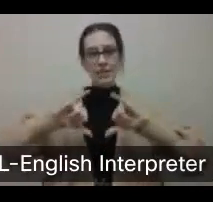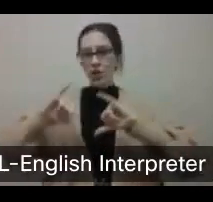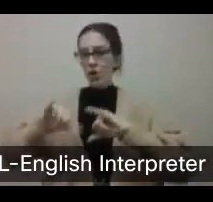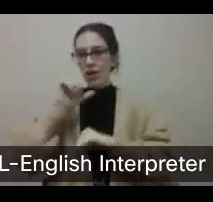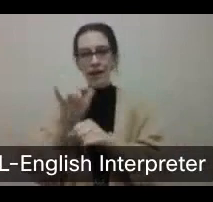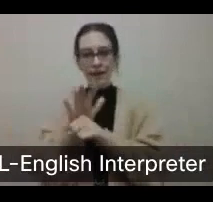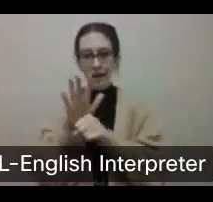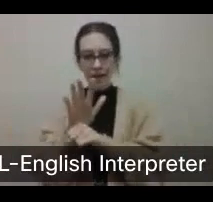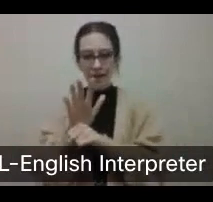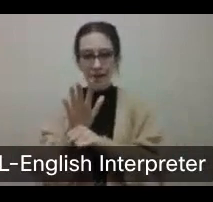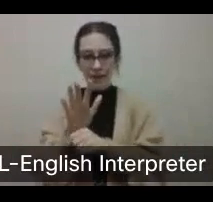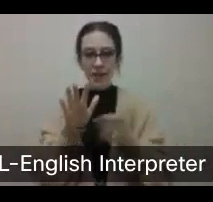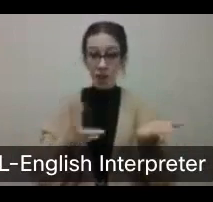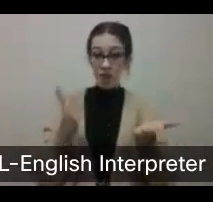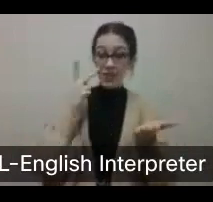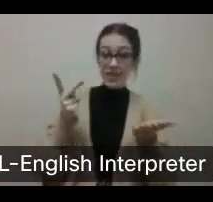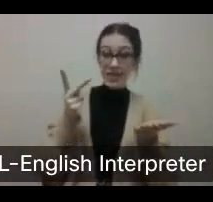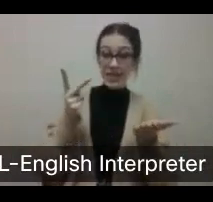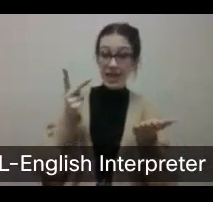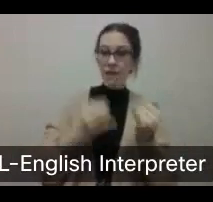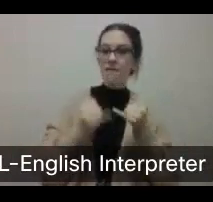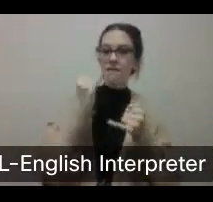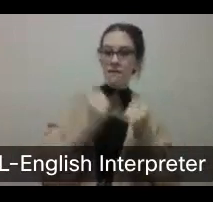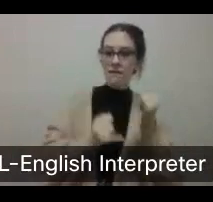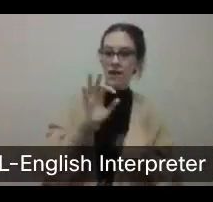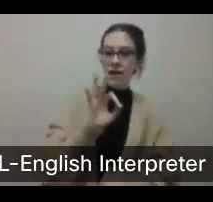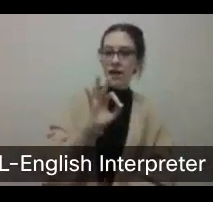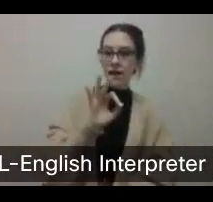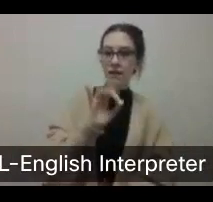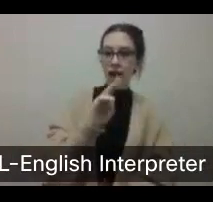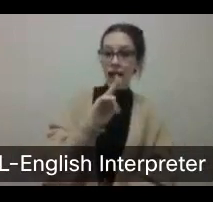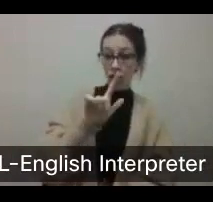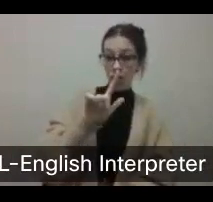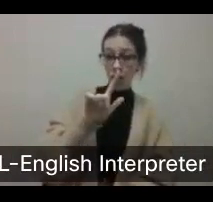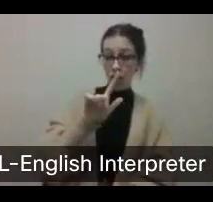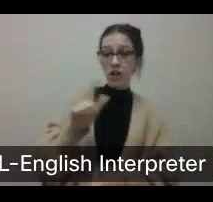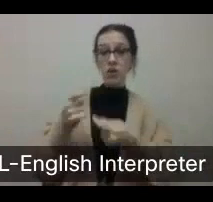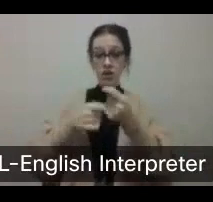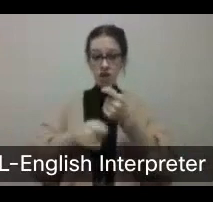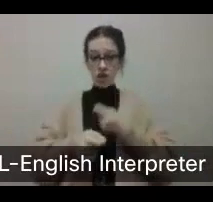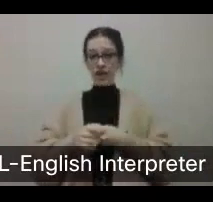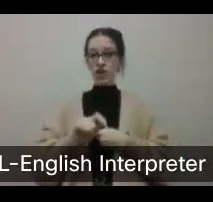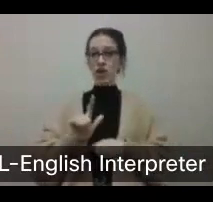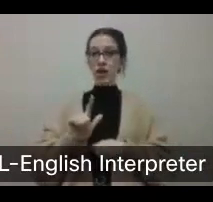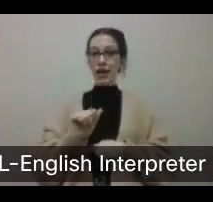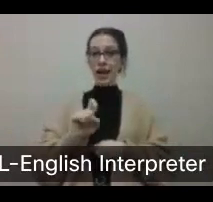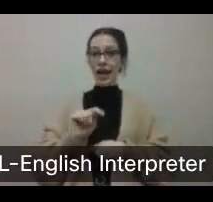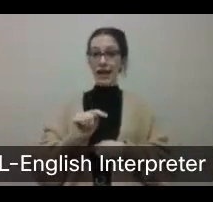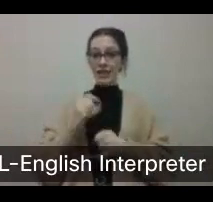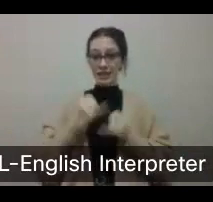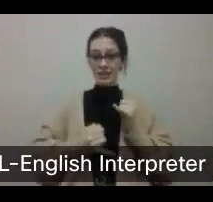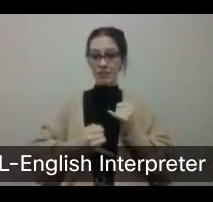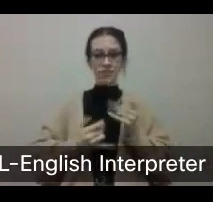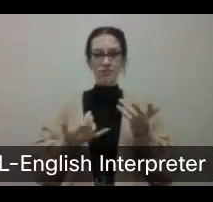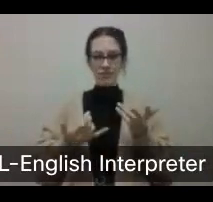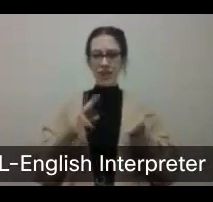paper. So an attempt was made to use a synonym here. Final was changed to last. If you think about the meaning, though, final